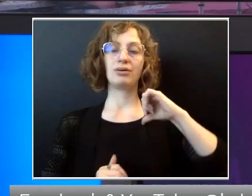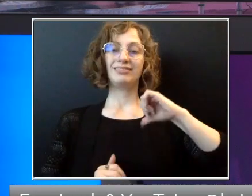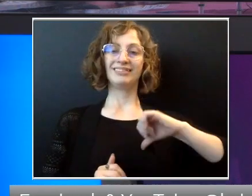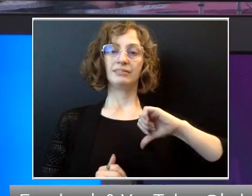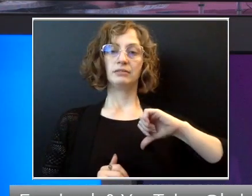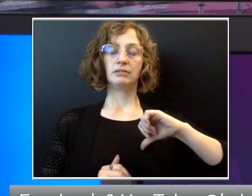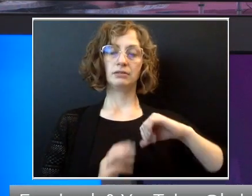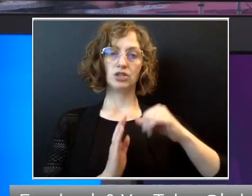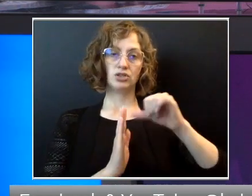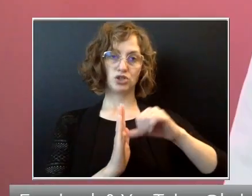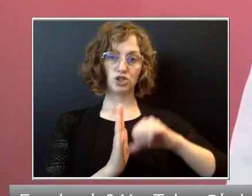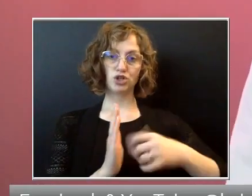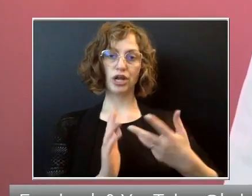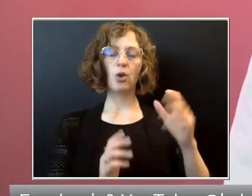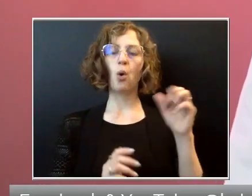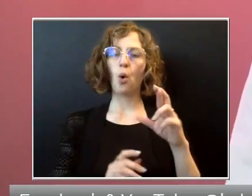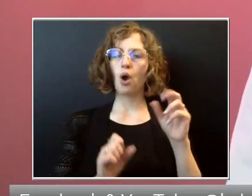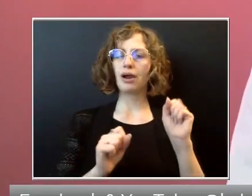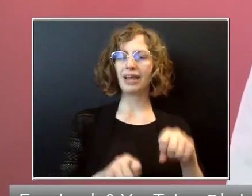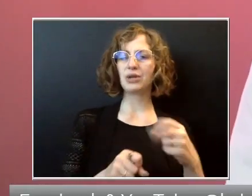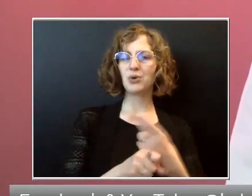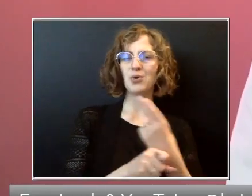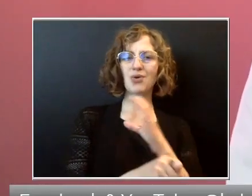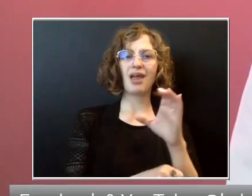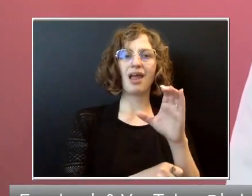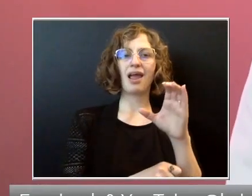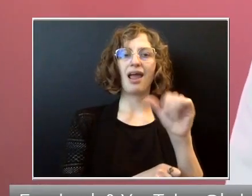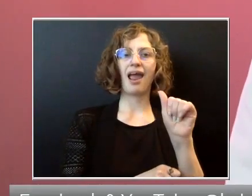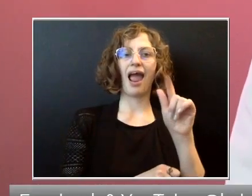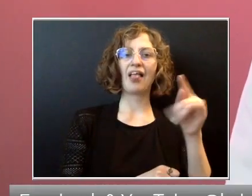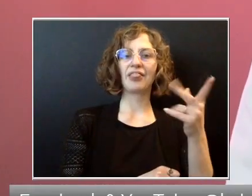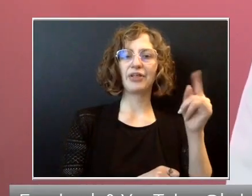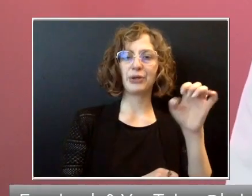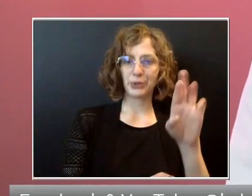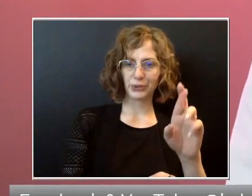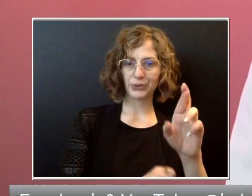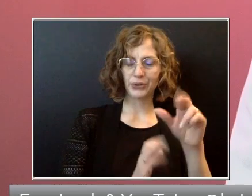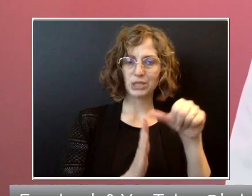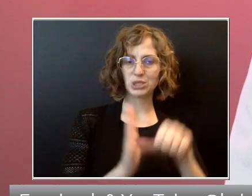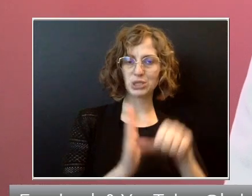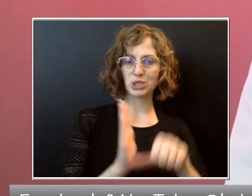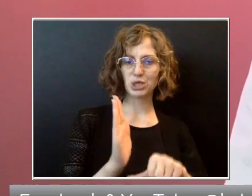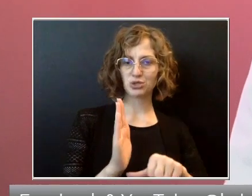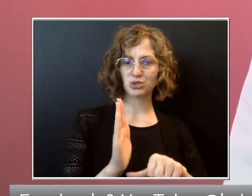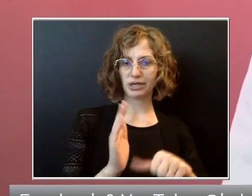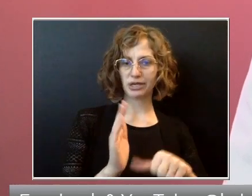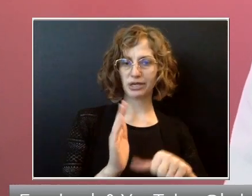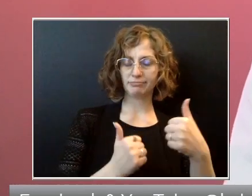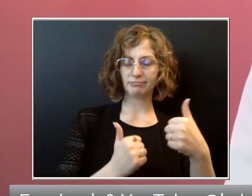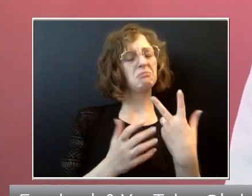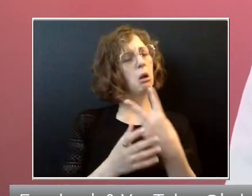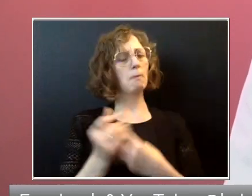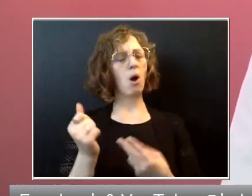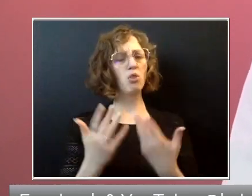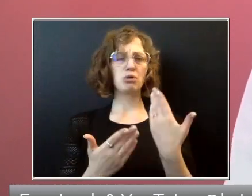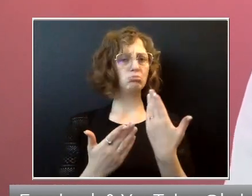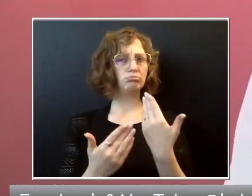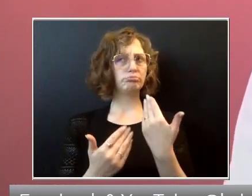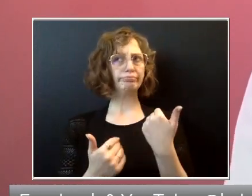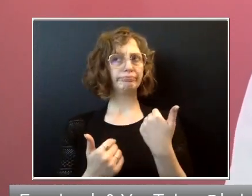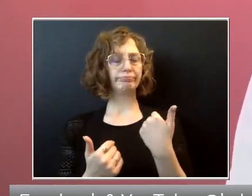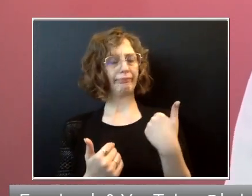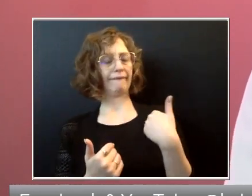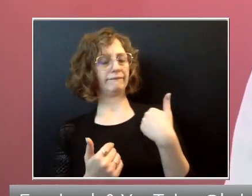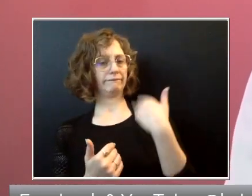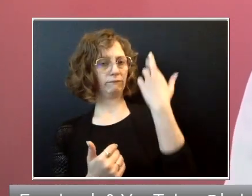So both procedures have their role, and again, not everybody with HCM